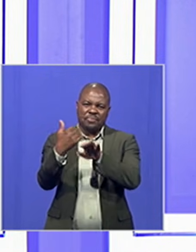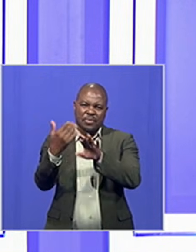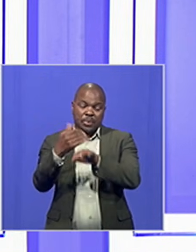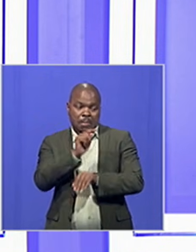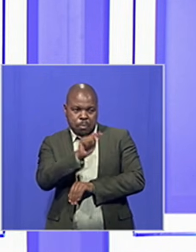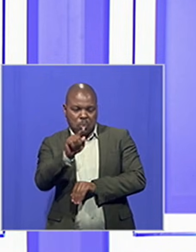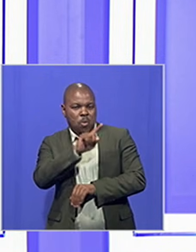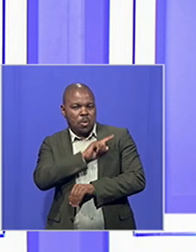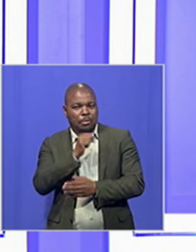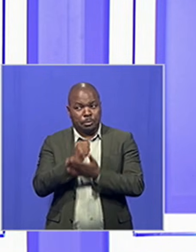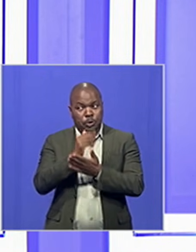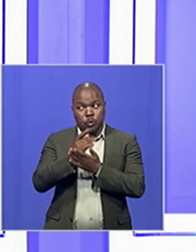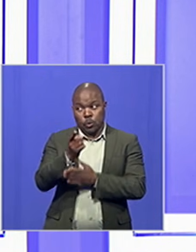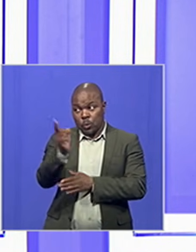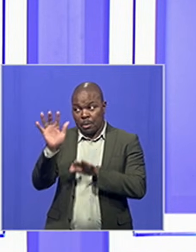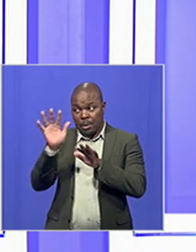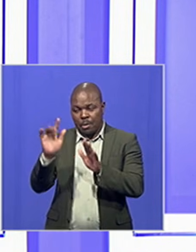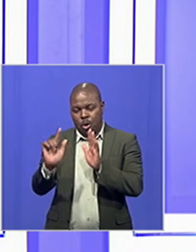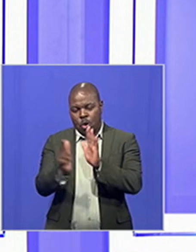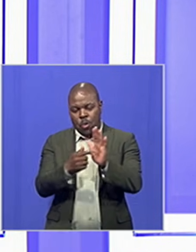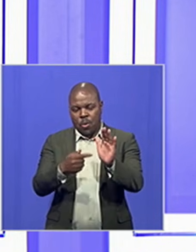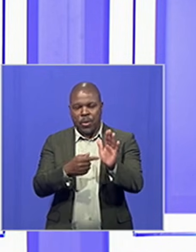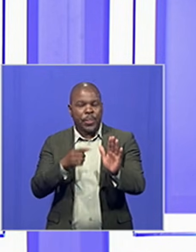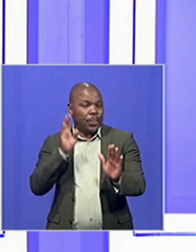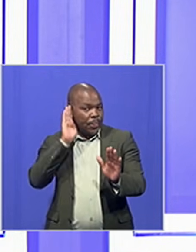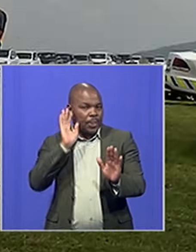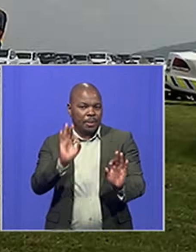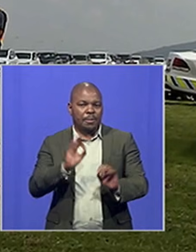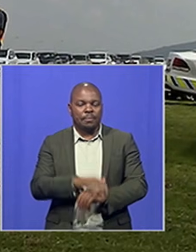netefatsa gore ba obamela melao ya tsela.